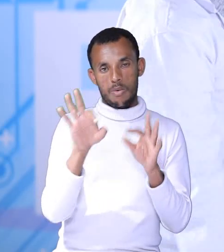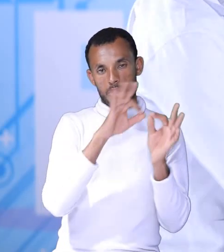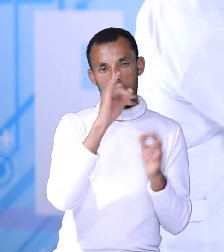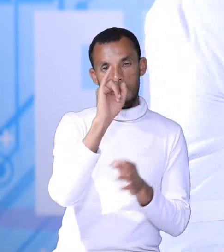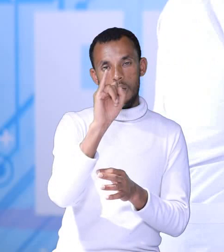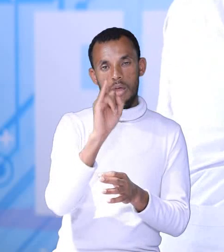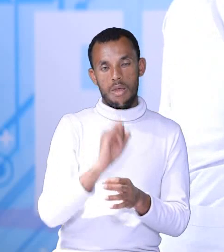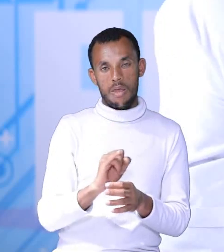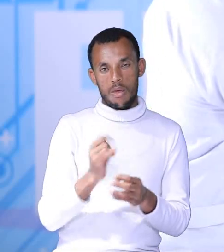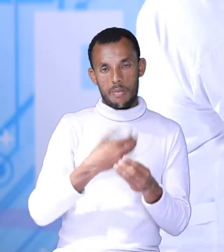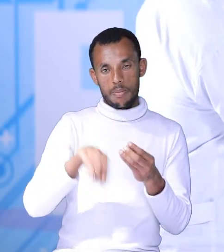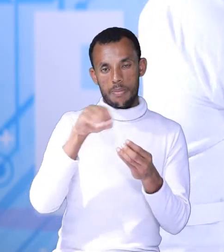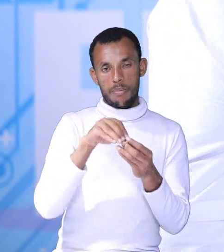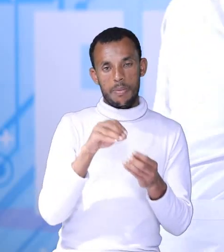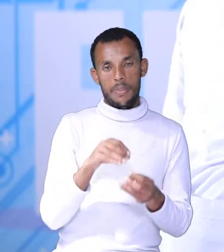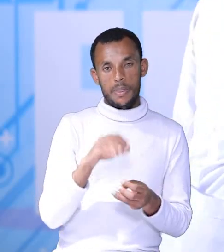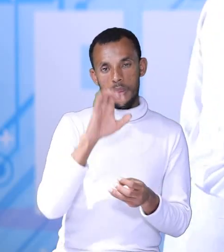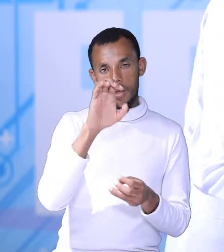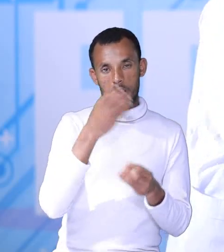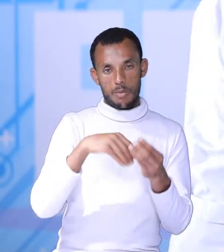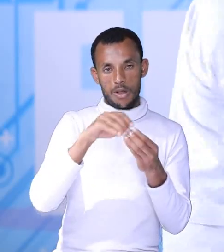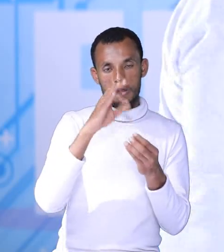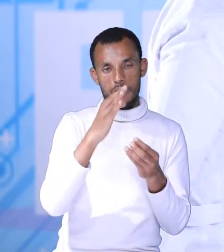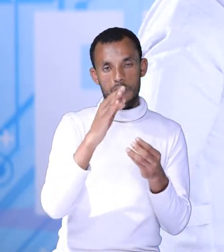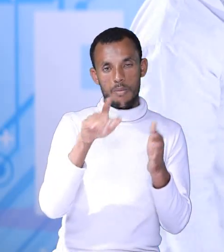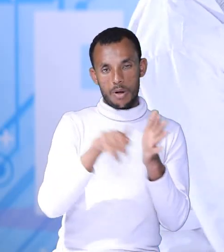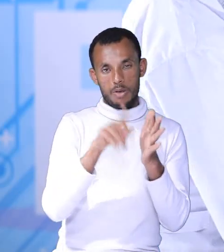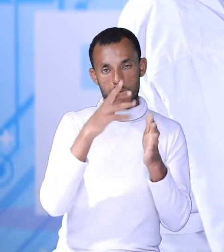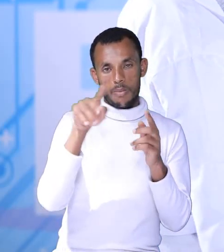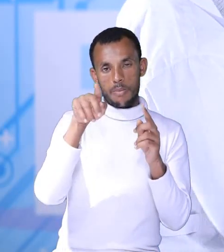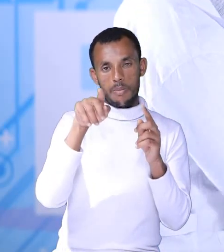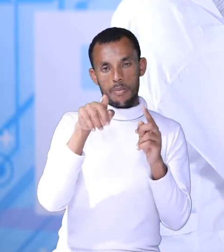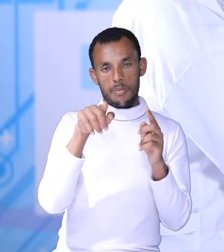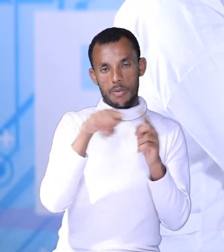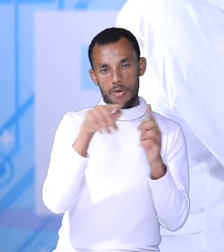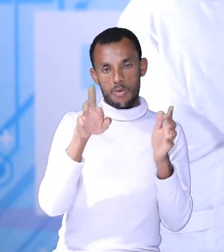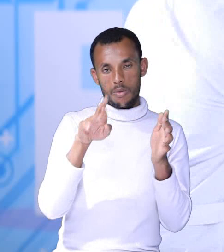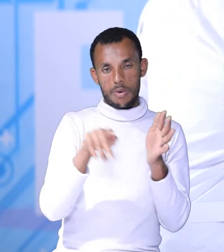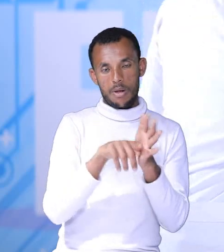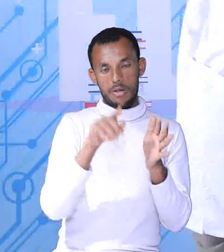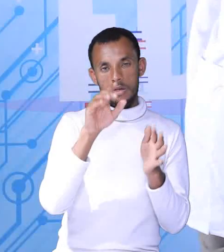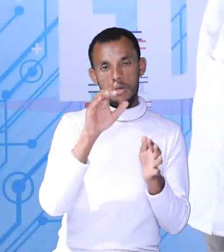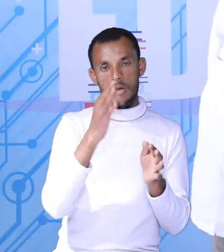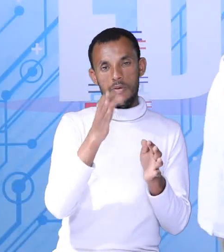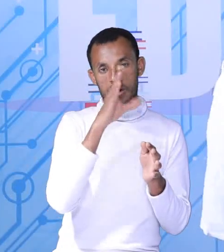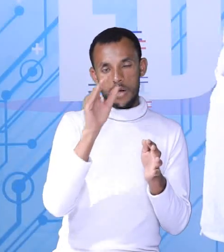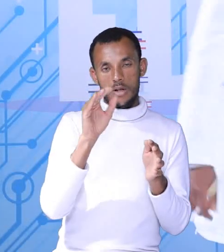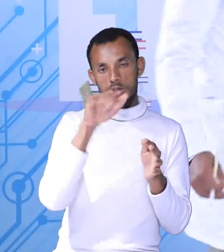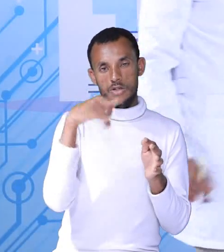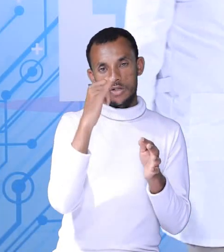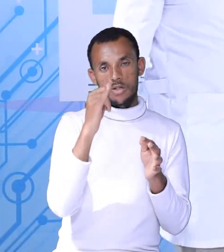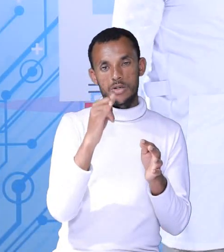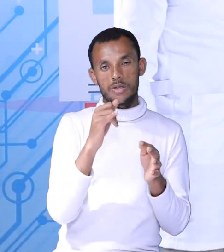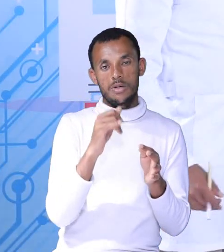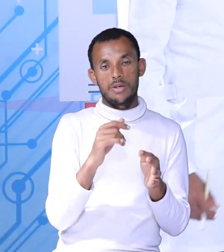I direction, plus B plus F plus or minus F, and C plus or minus G in the